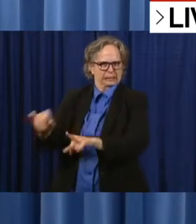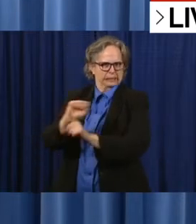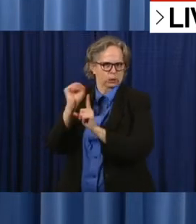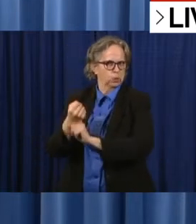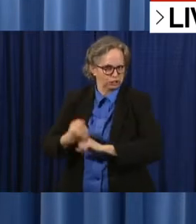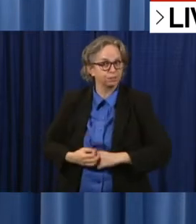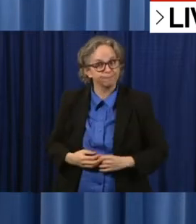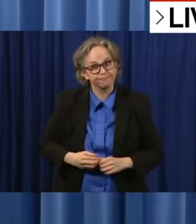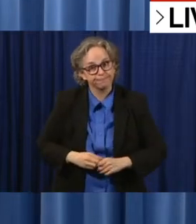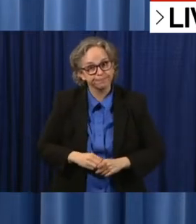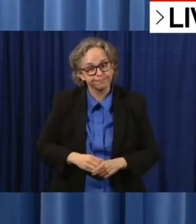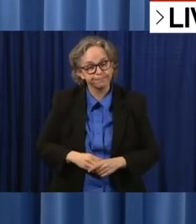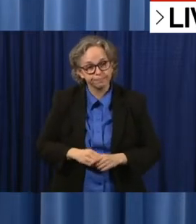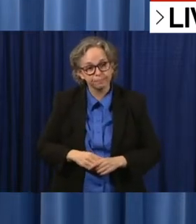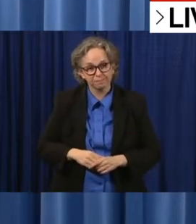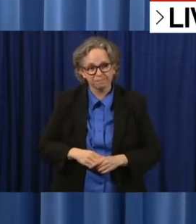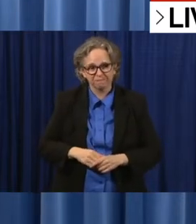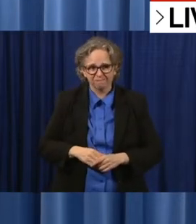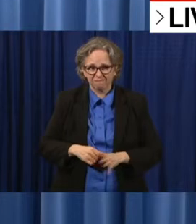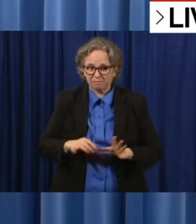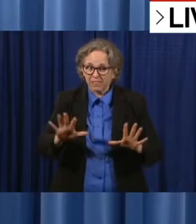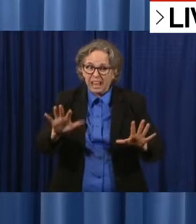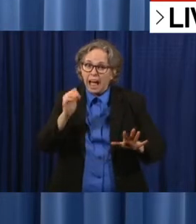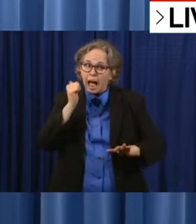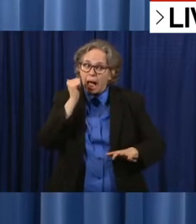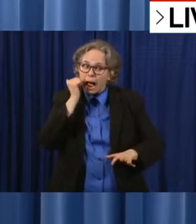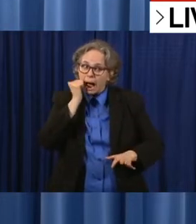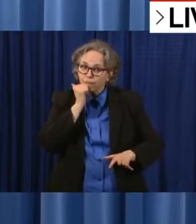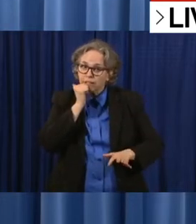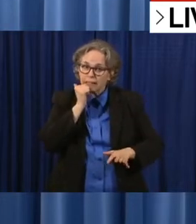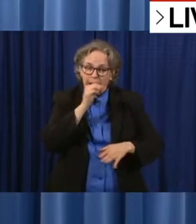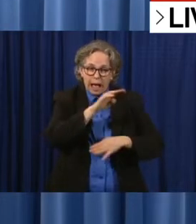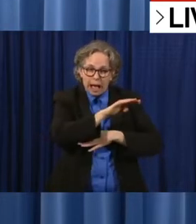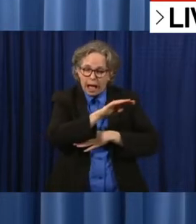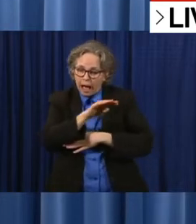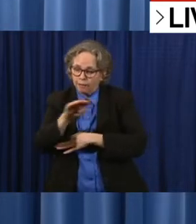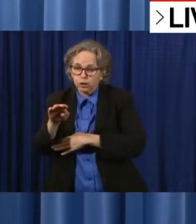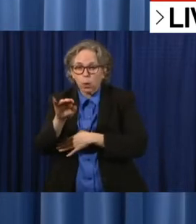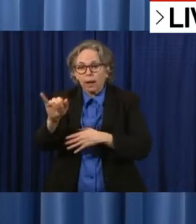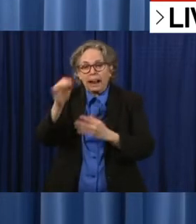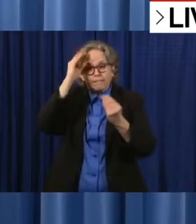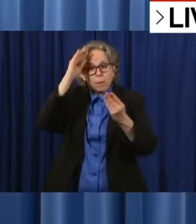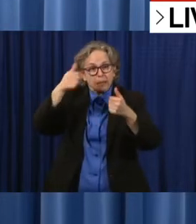coronavirus.ohio.gov, and those are posted every single day.